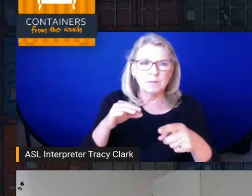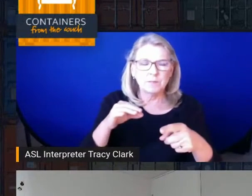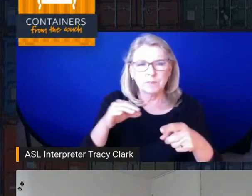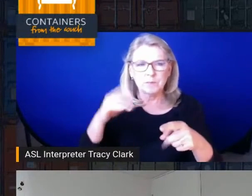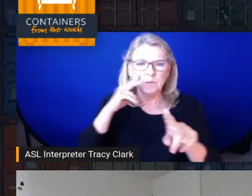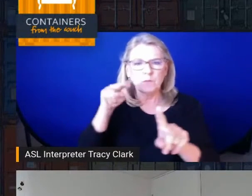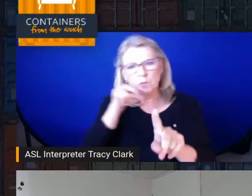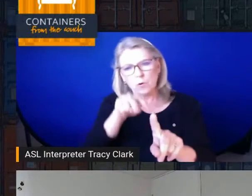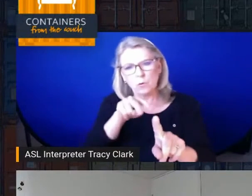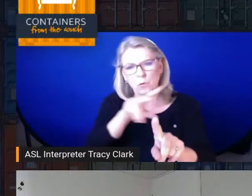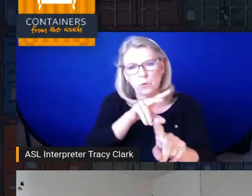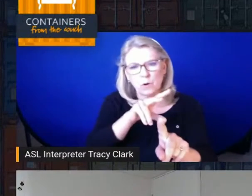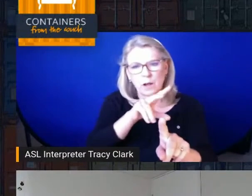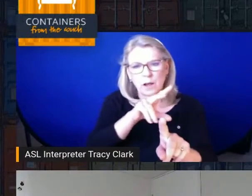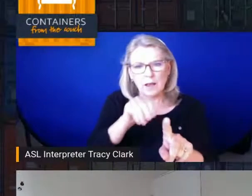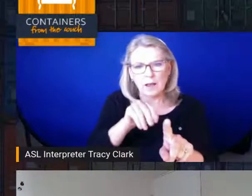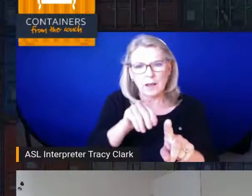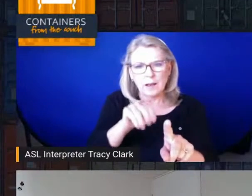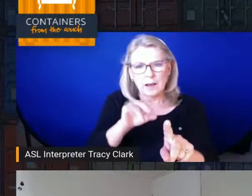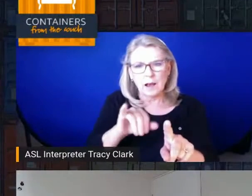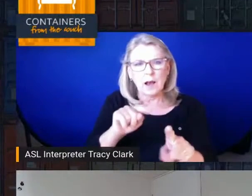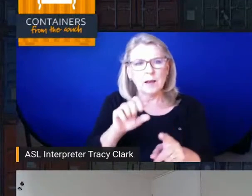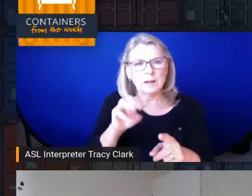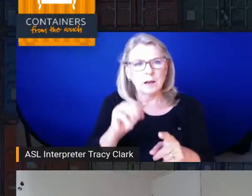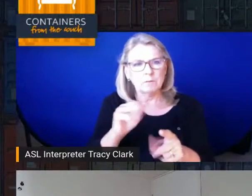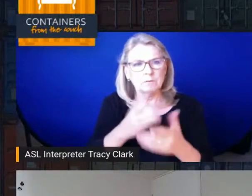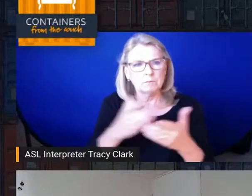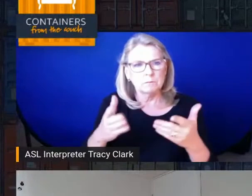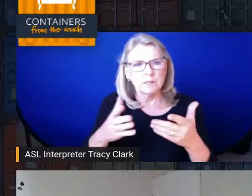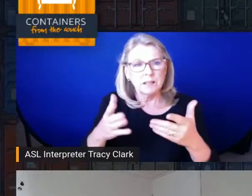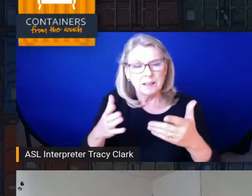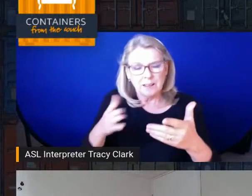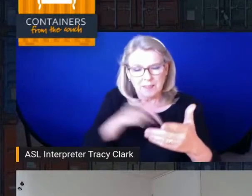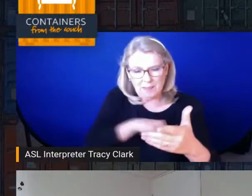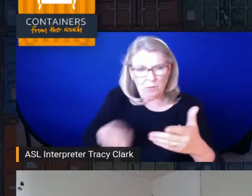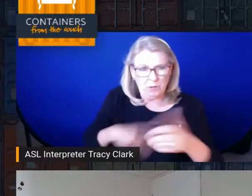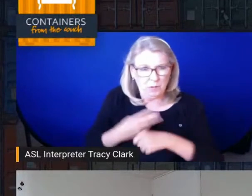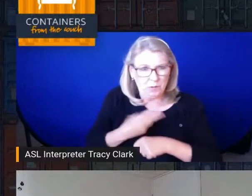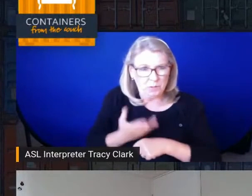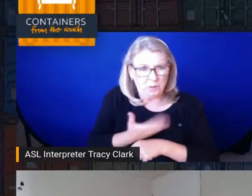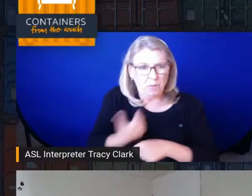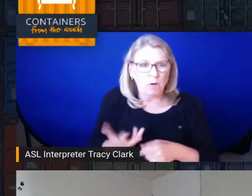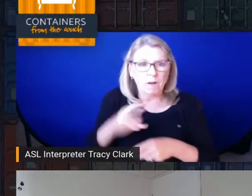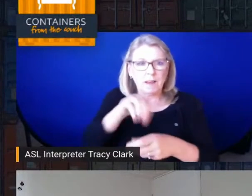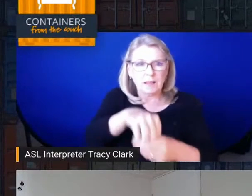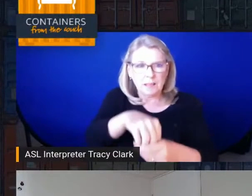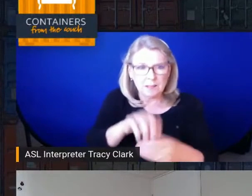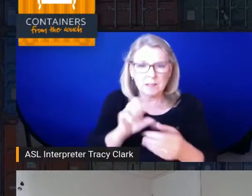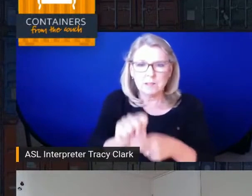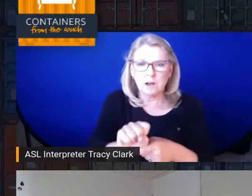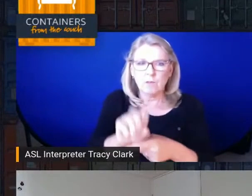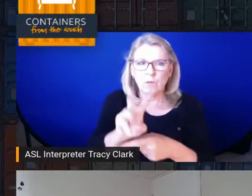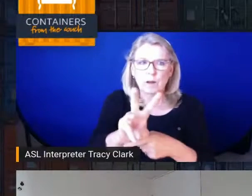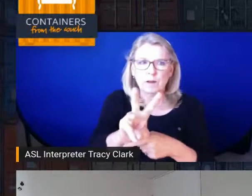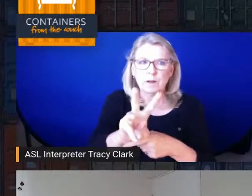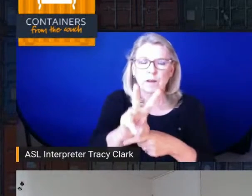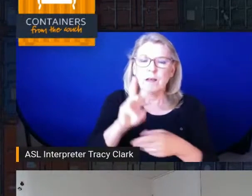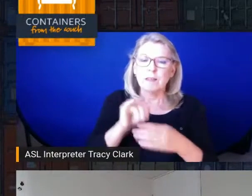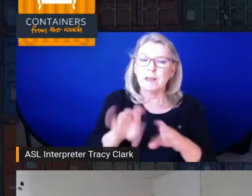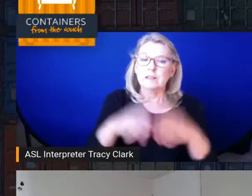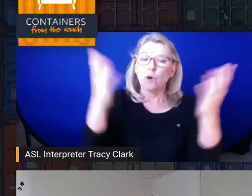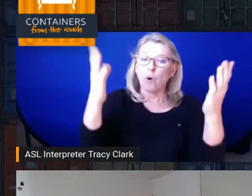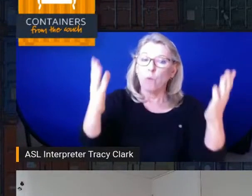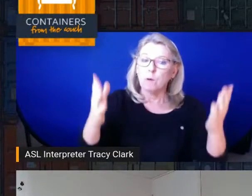on your infrastructure. That I think has really opened not only the investments that people have made. We've donated